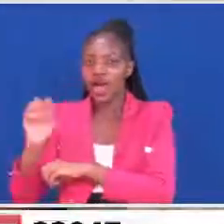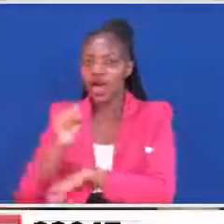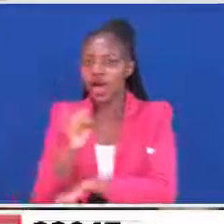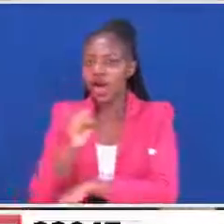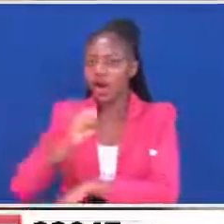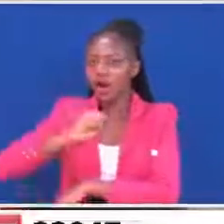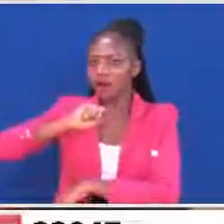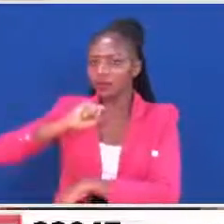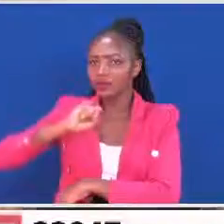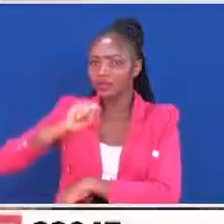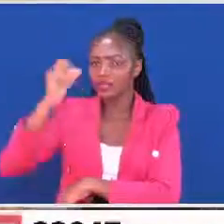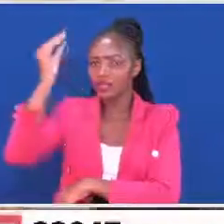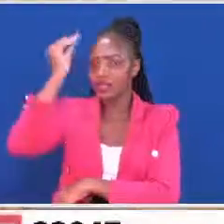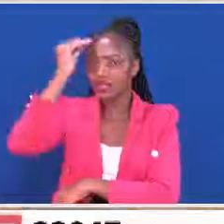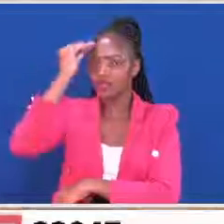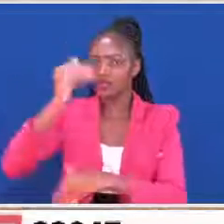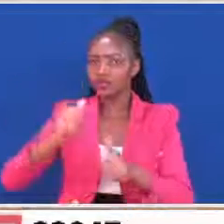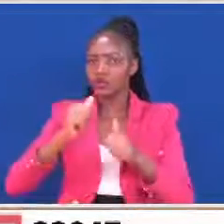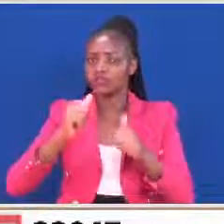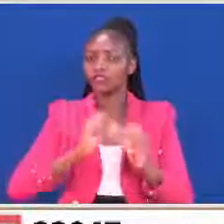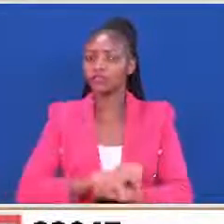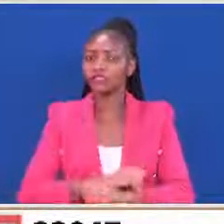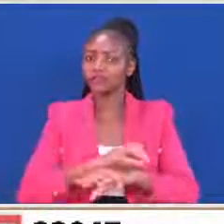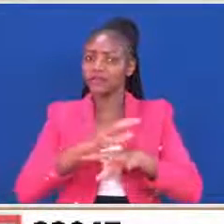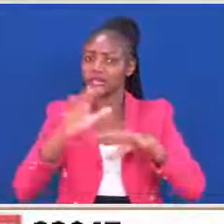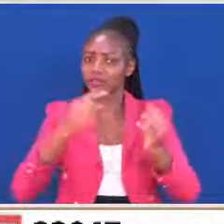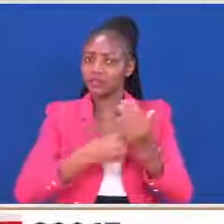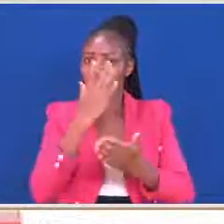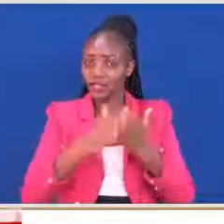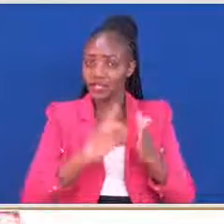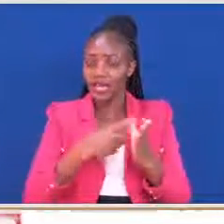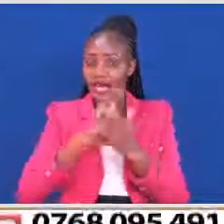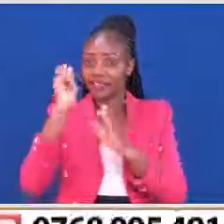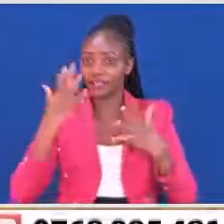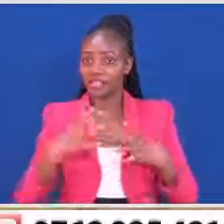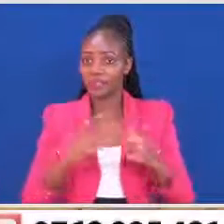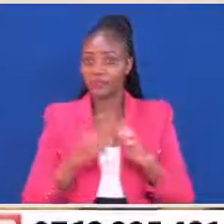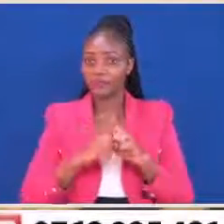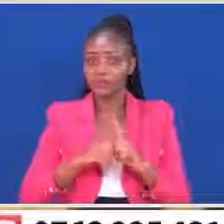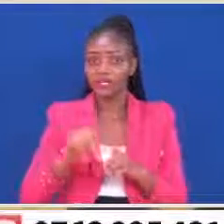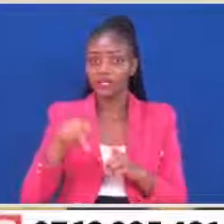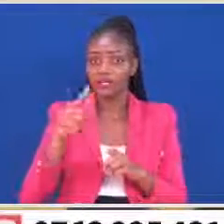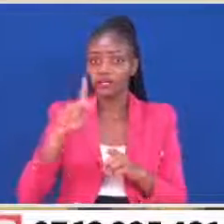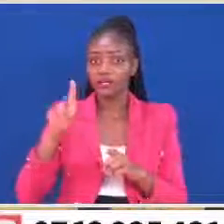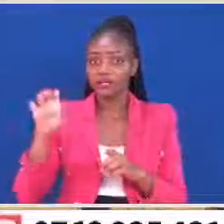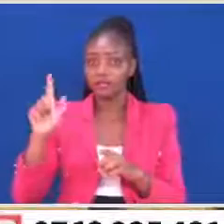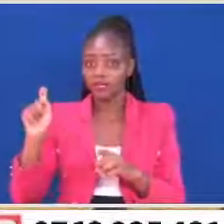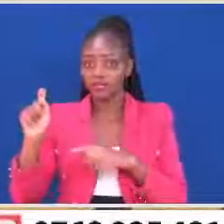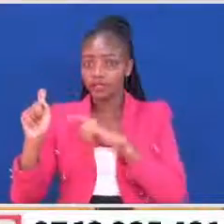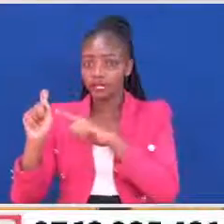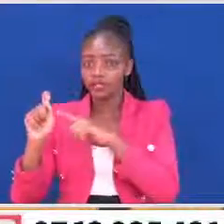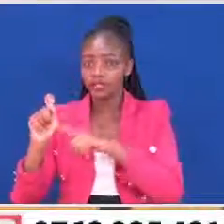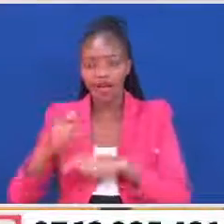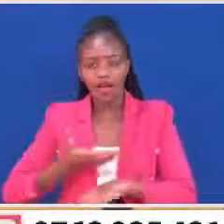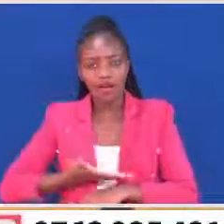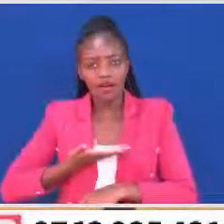an education official went viral over the weekend, with most Kenyans as well as the Kenyan Union of Post-Primary